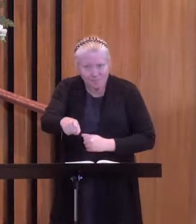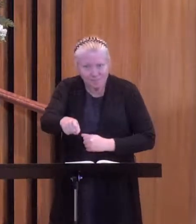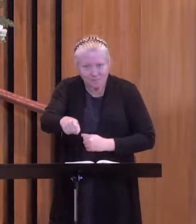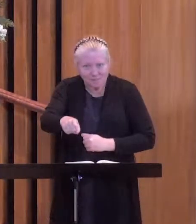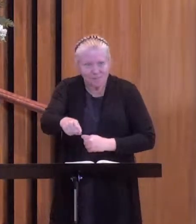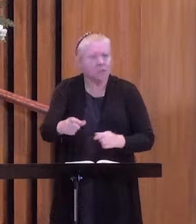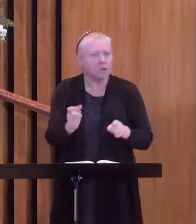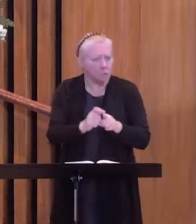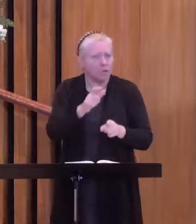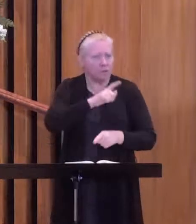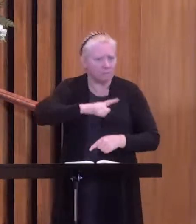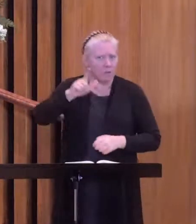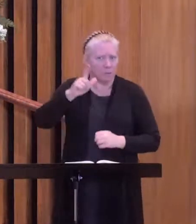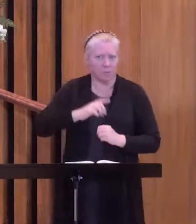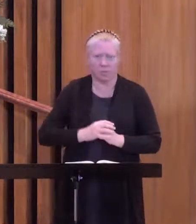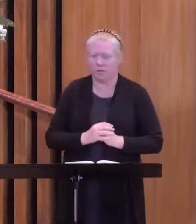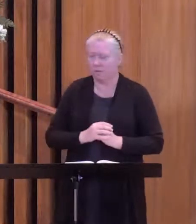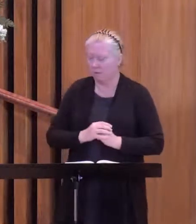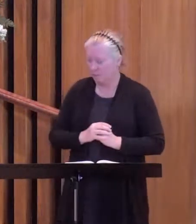The word of the Lord.